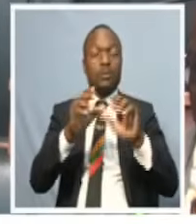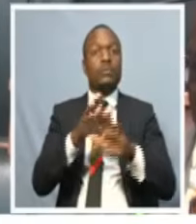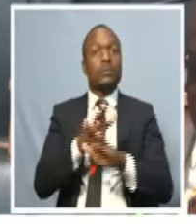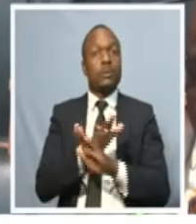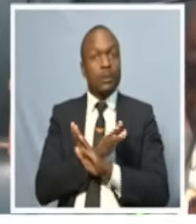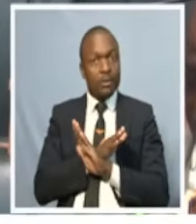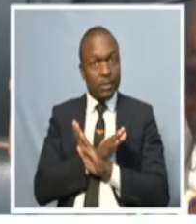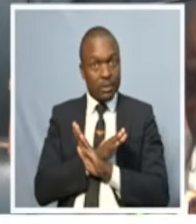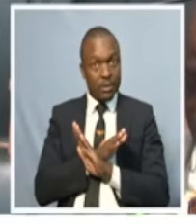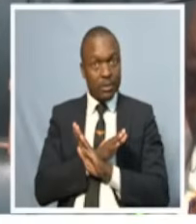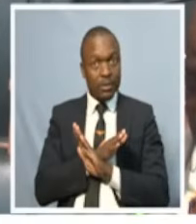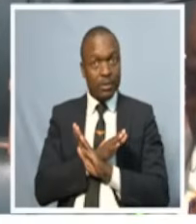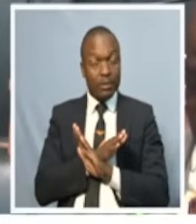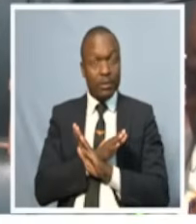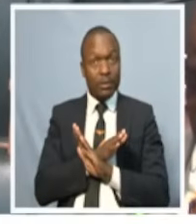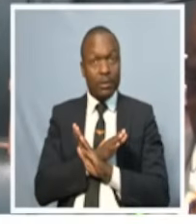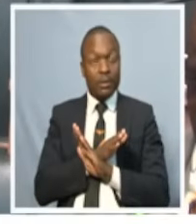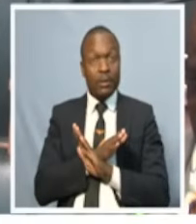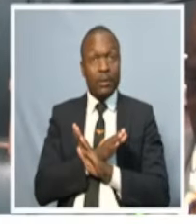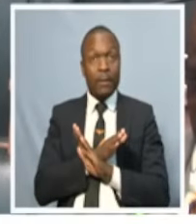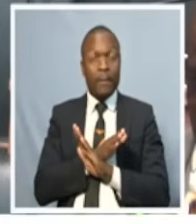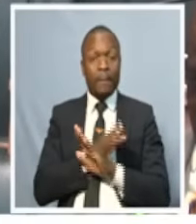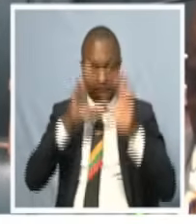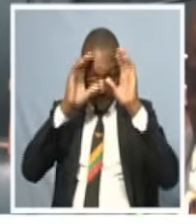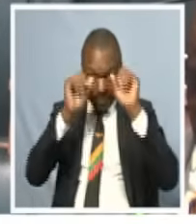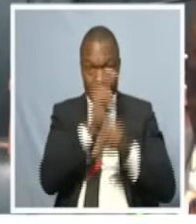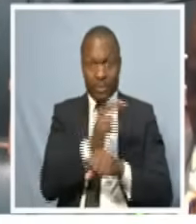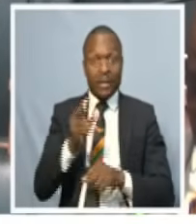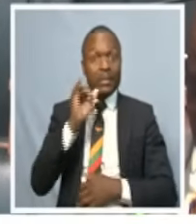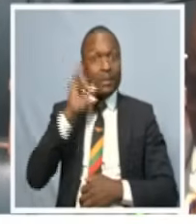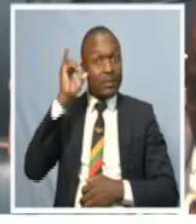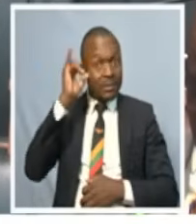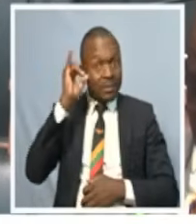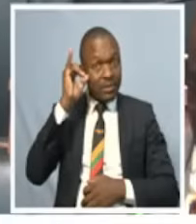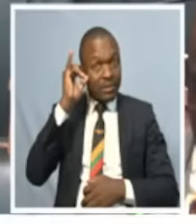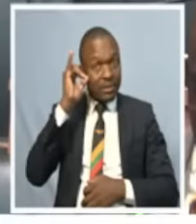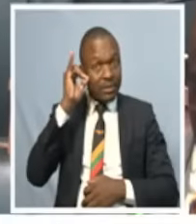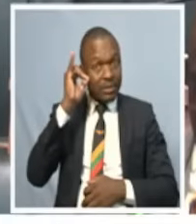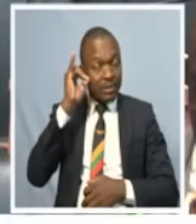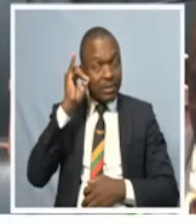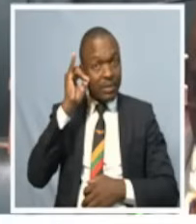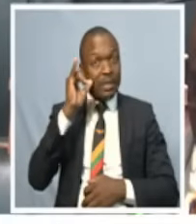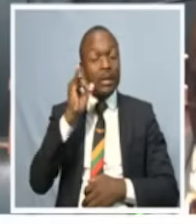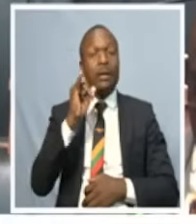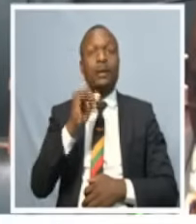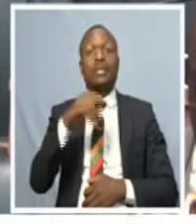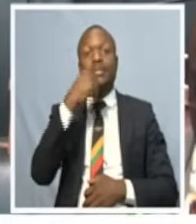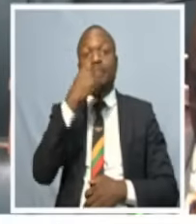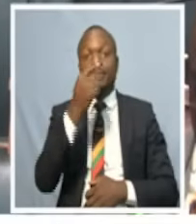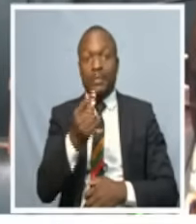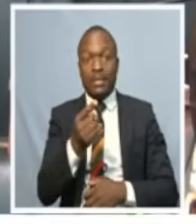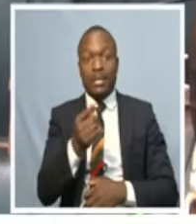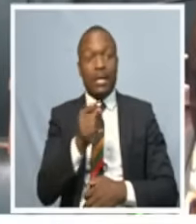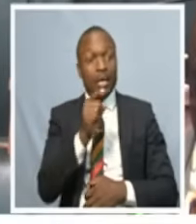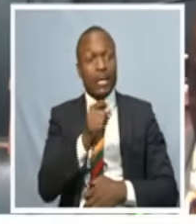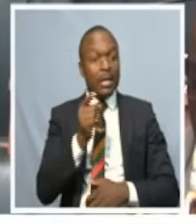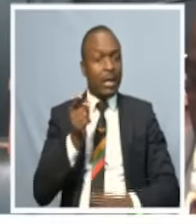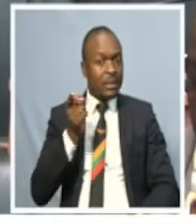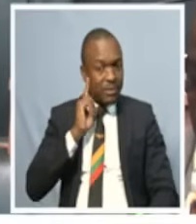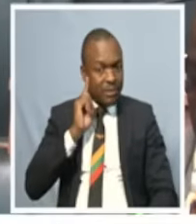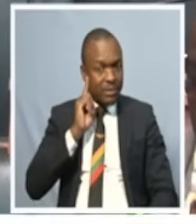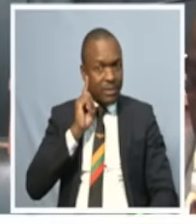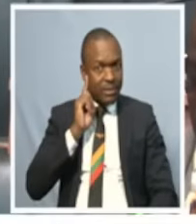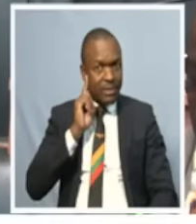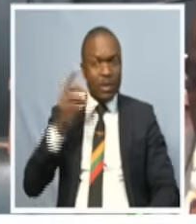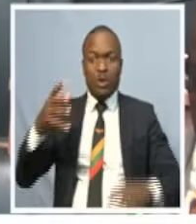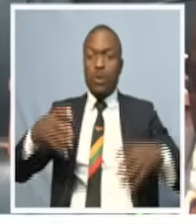Zambia, Mr. Hakainde Hichilema, yesterday indicated to the public that he has heard